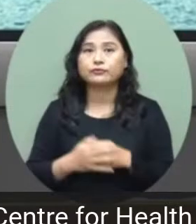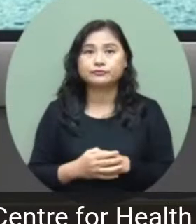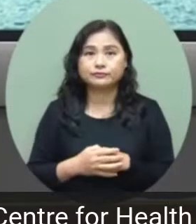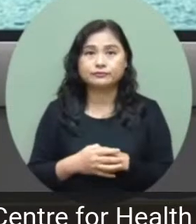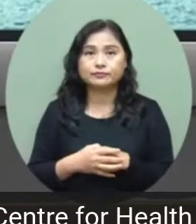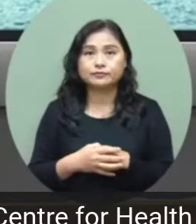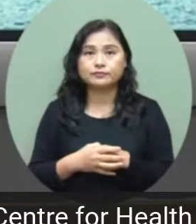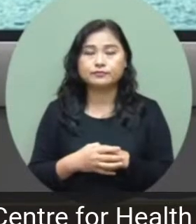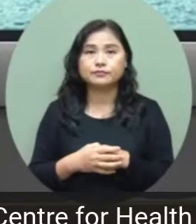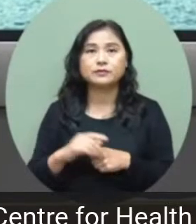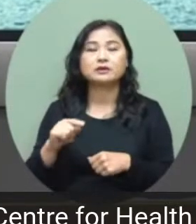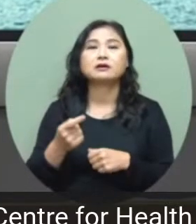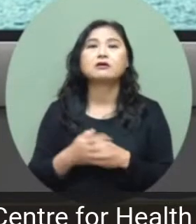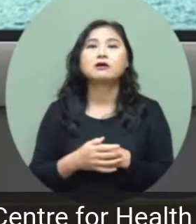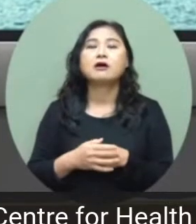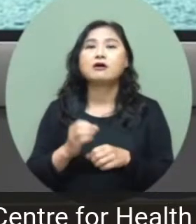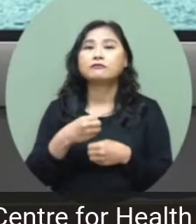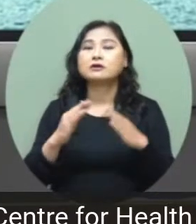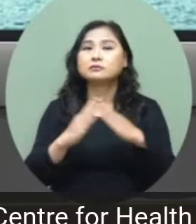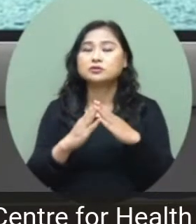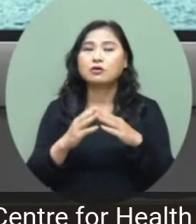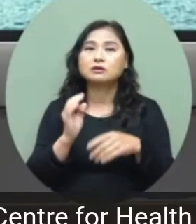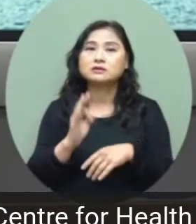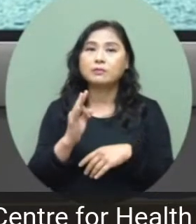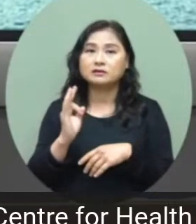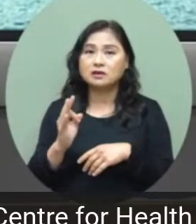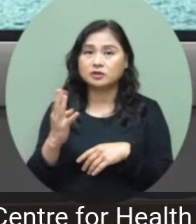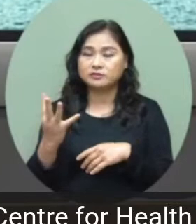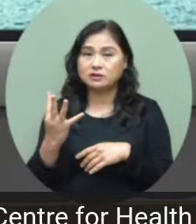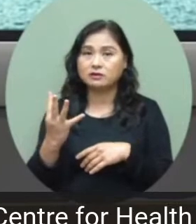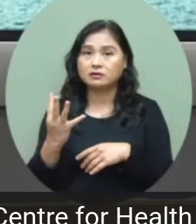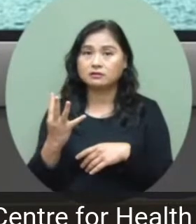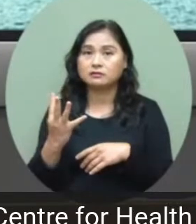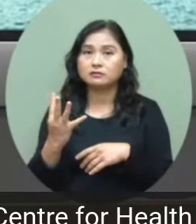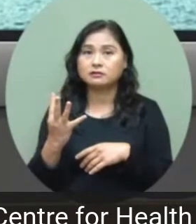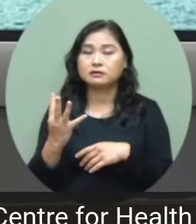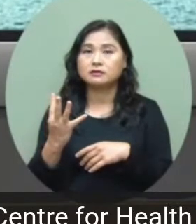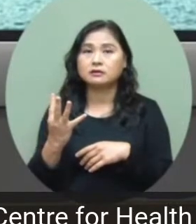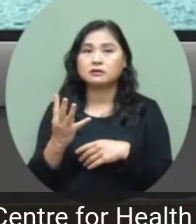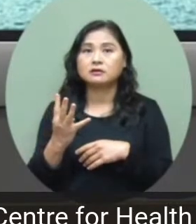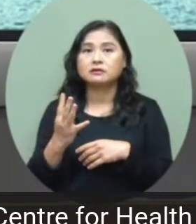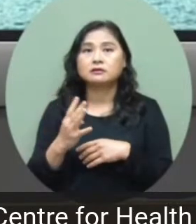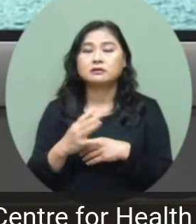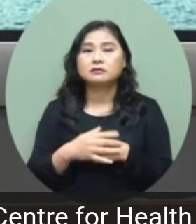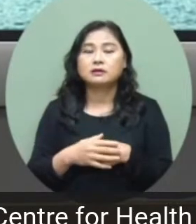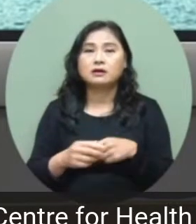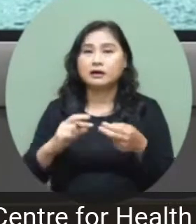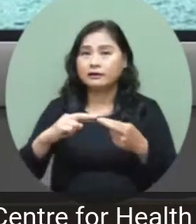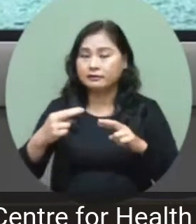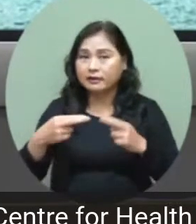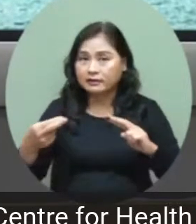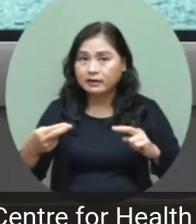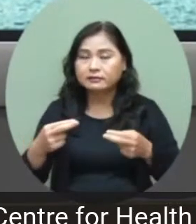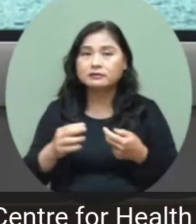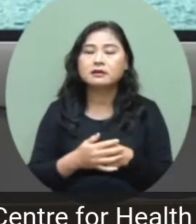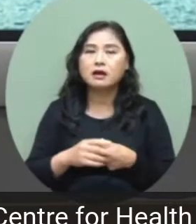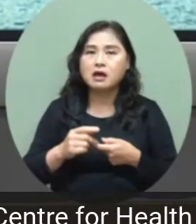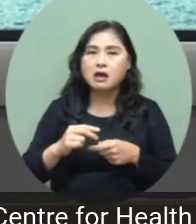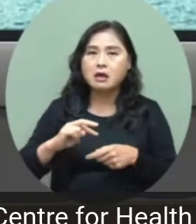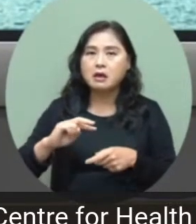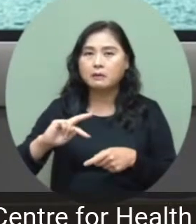hospital authority, 150 of them comes from public health laboratories, and 404 of them from private laboratories. We have